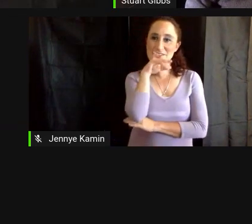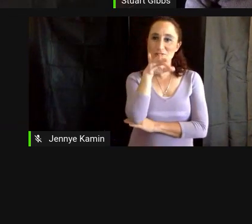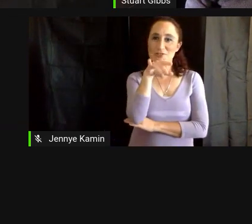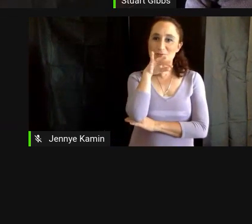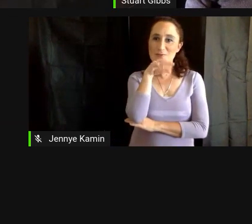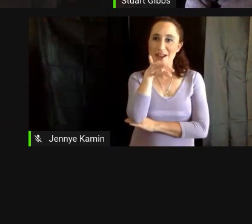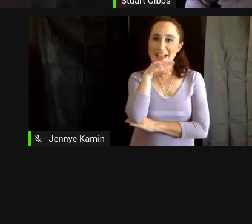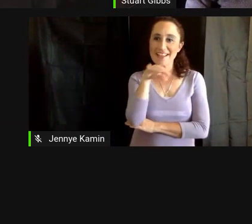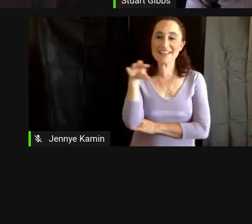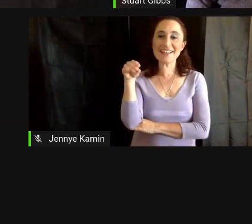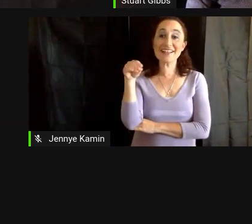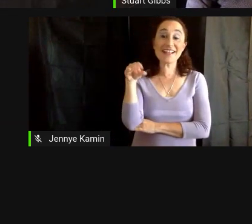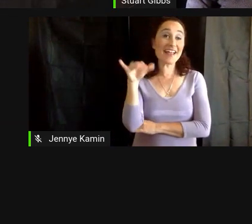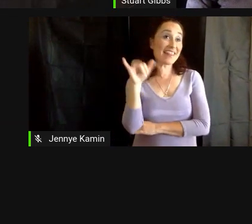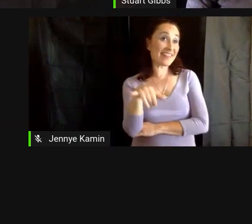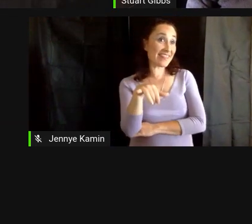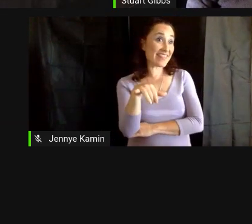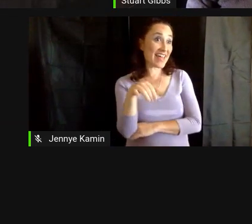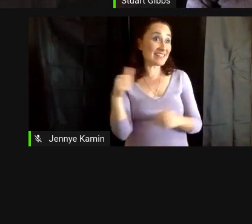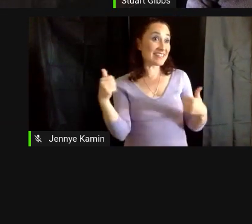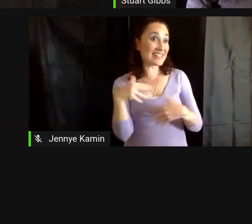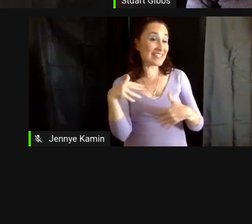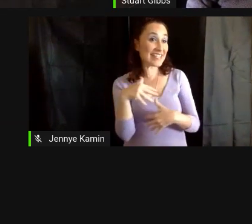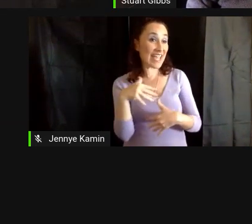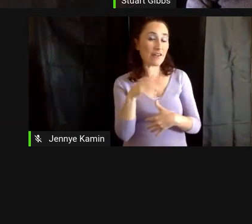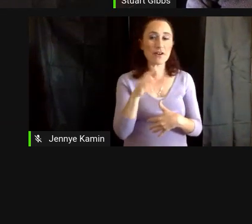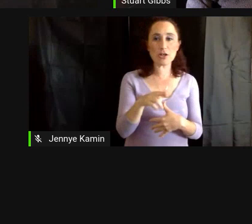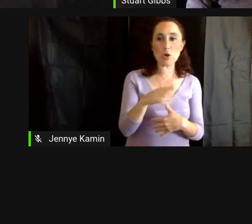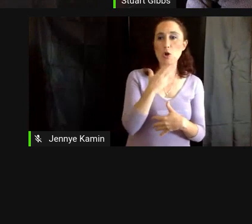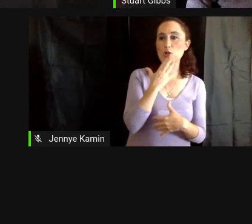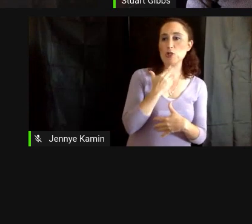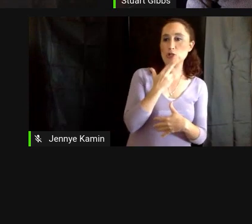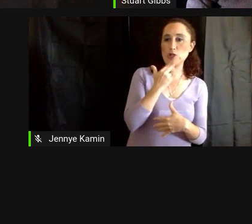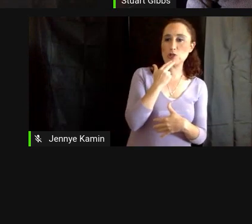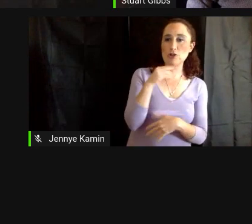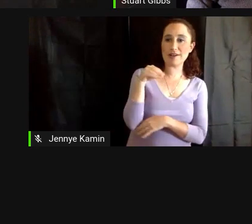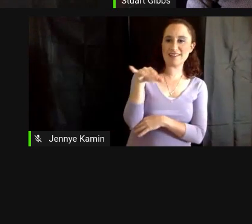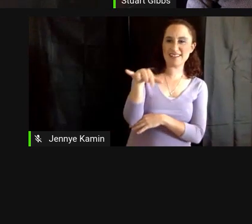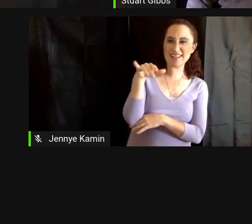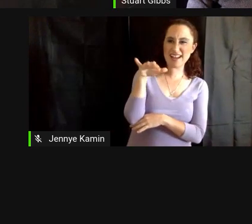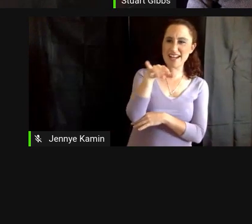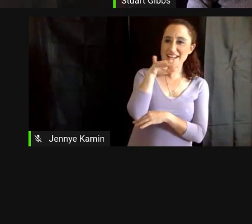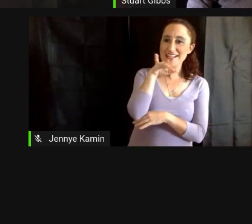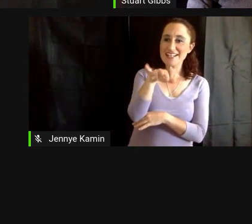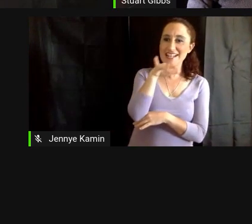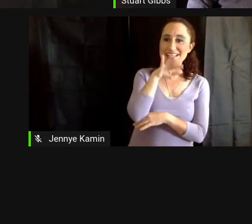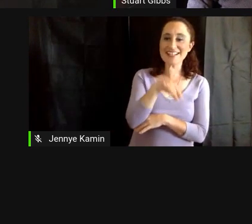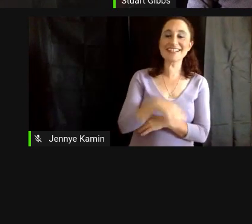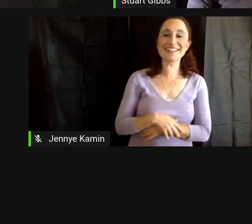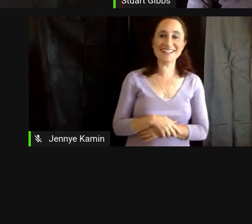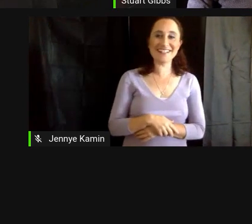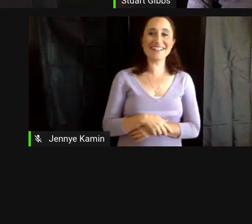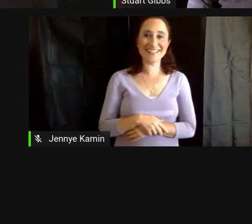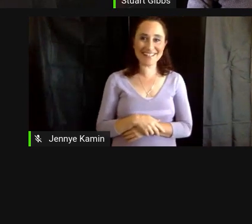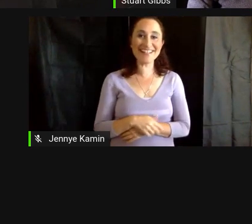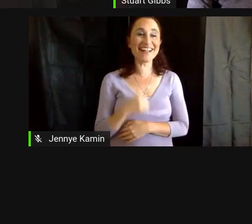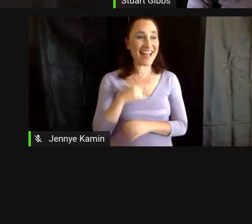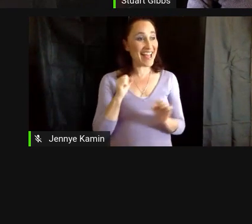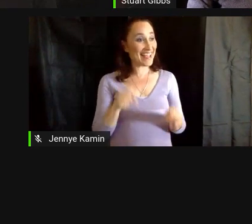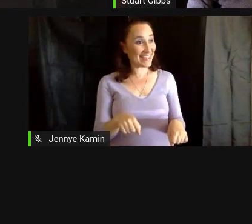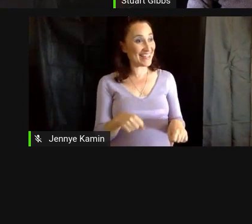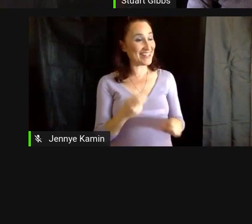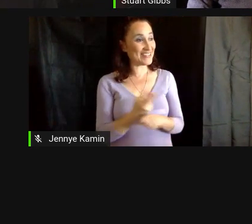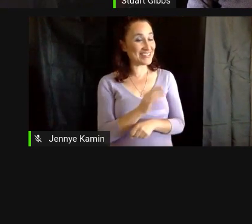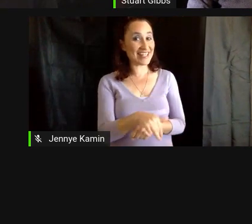Dragon. You can decide if this is a scary dragon or an adorable dragon. Okay, I got a dragon. I can work with a dragon. Okay,